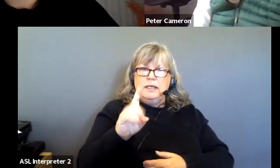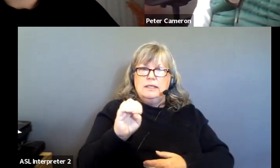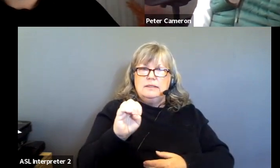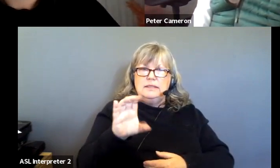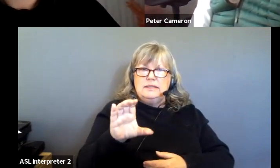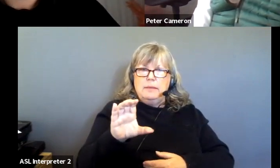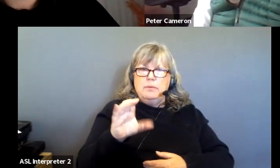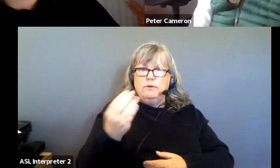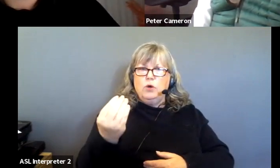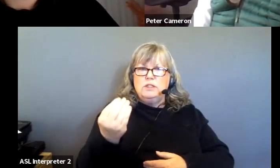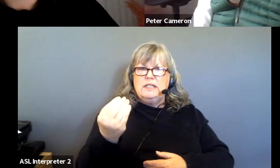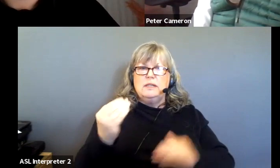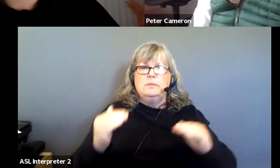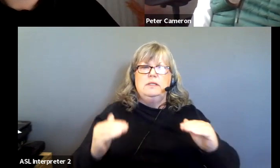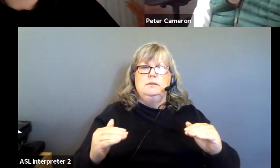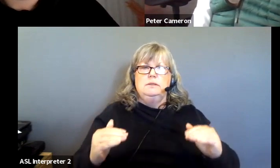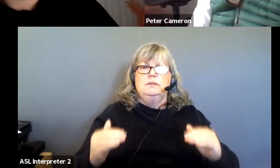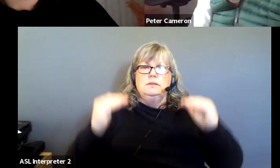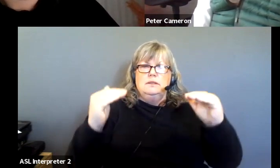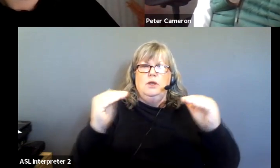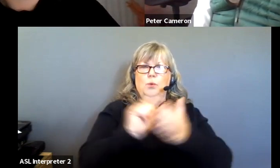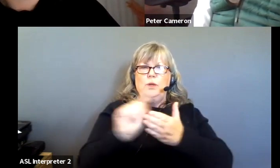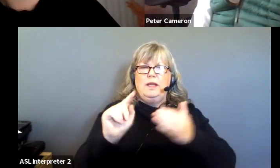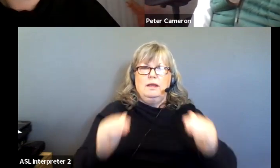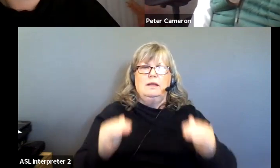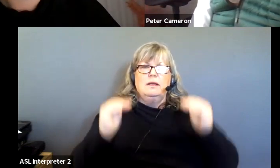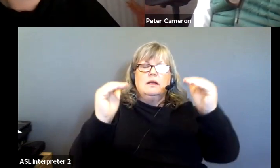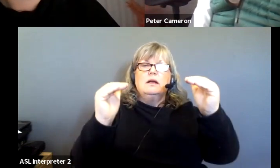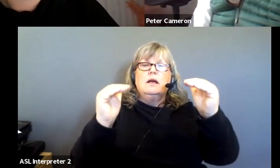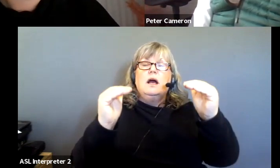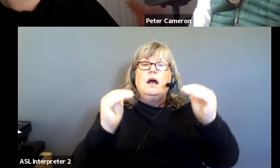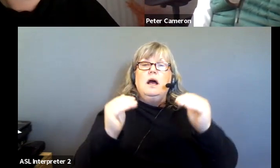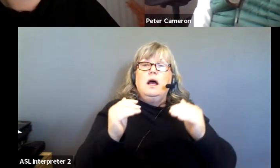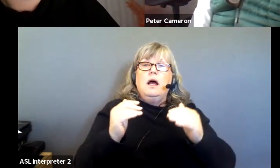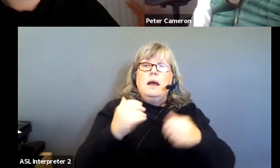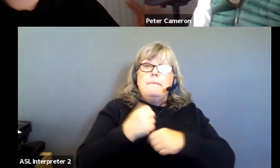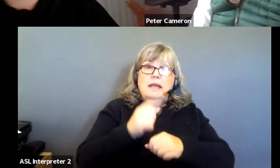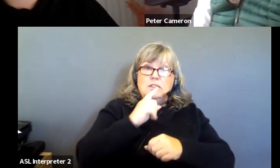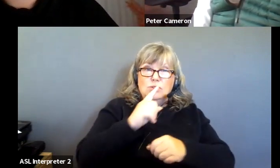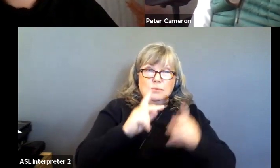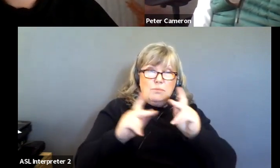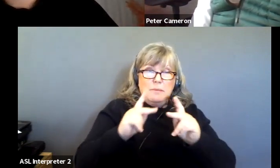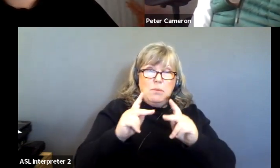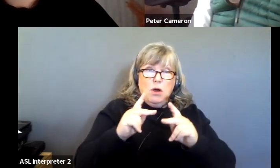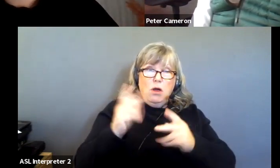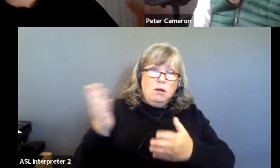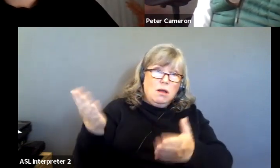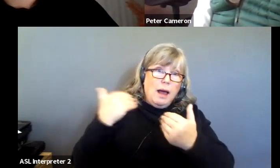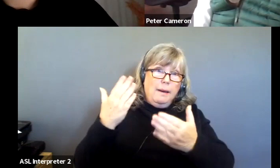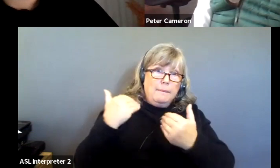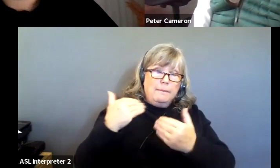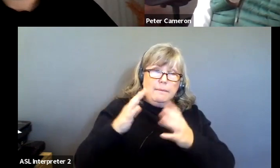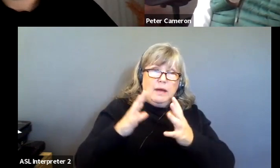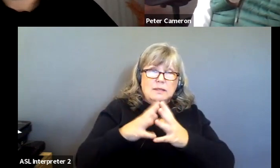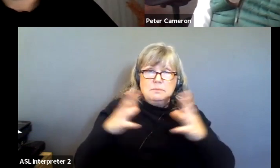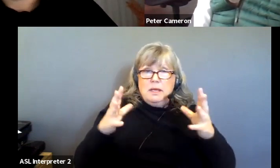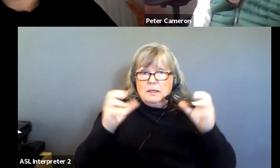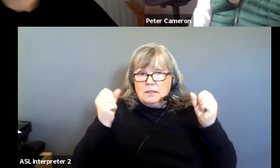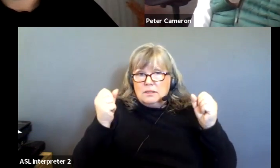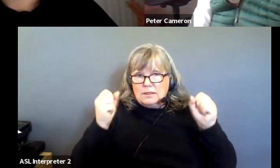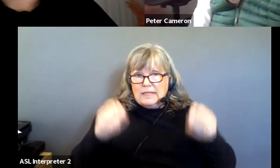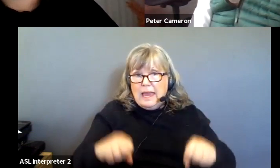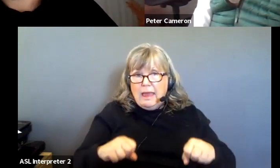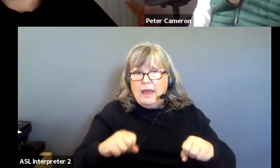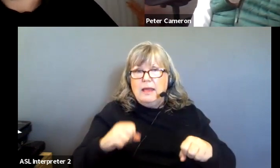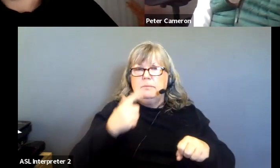week earlier than usual, just to make sure that as many people can come as possible due to the holiday season in December. So same time,